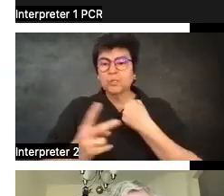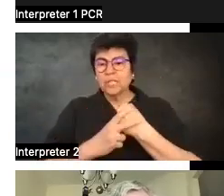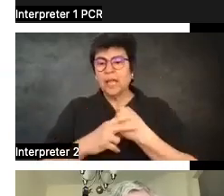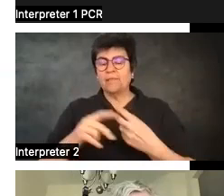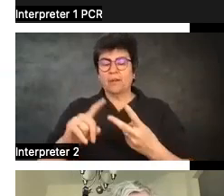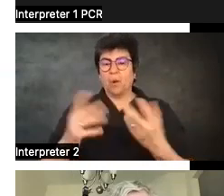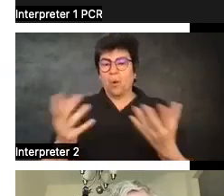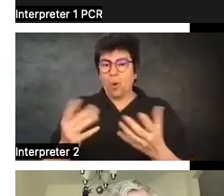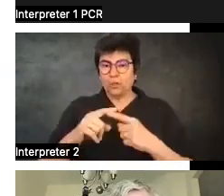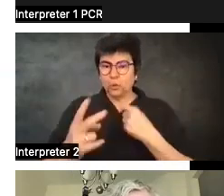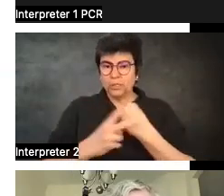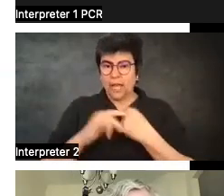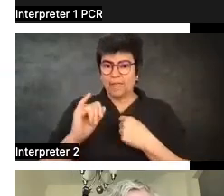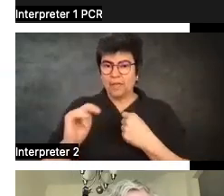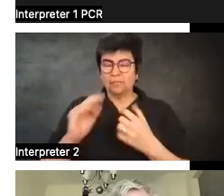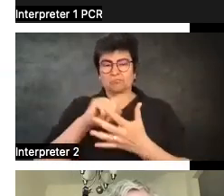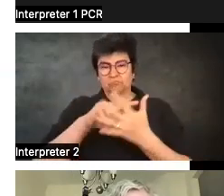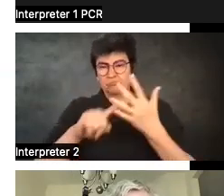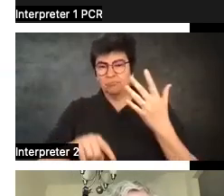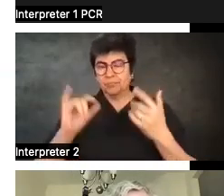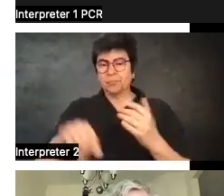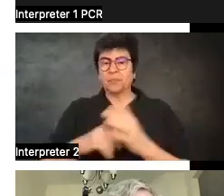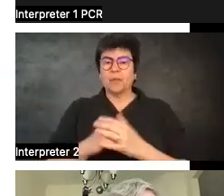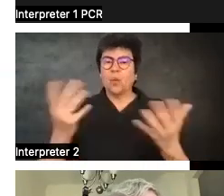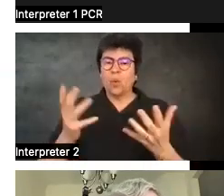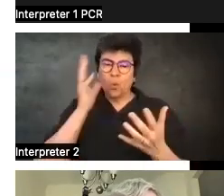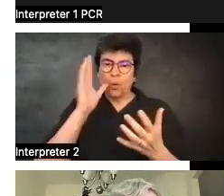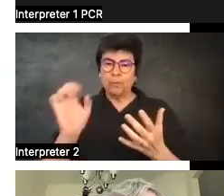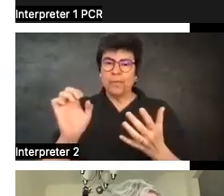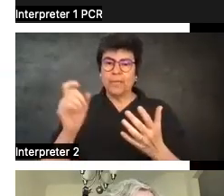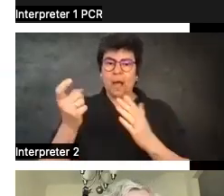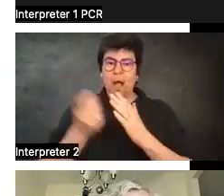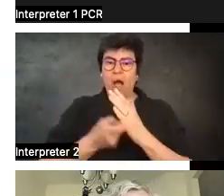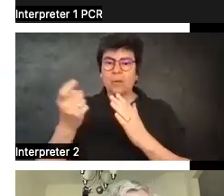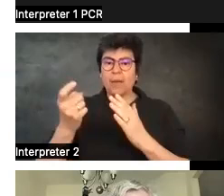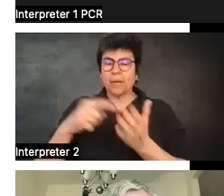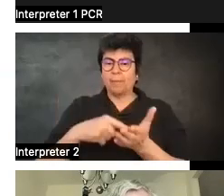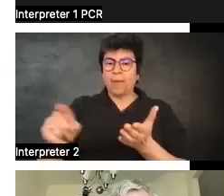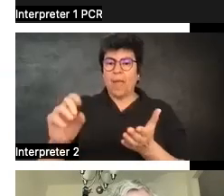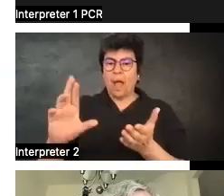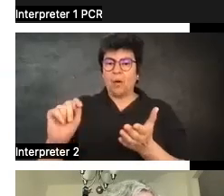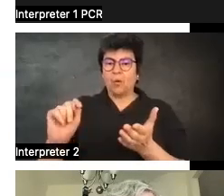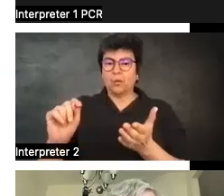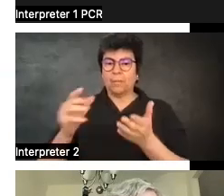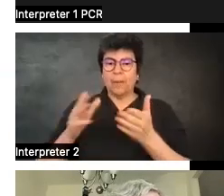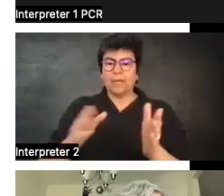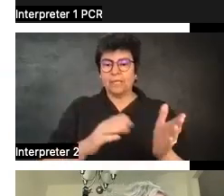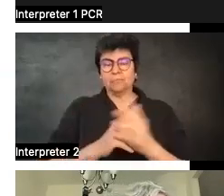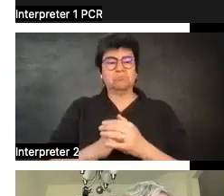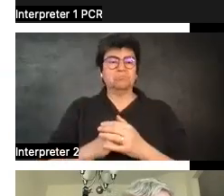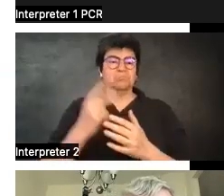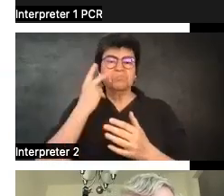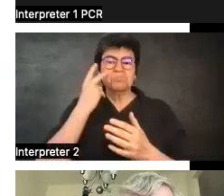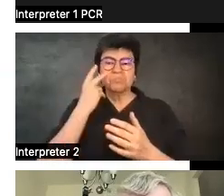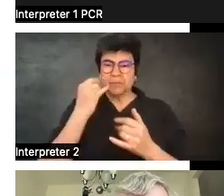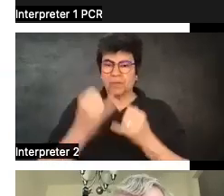save in, and things along that line. What would be an automatic payout mechanism? So let's look at the last